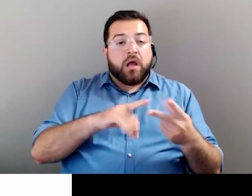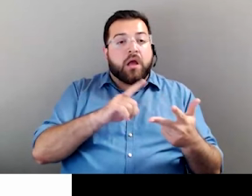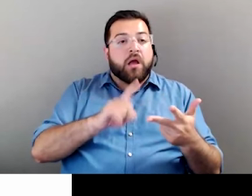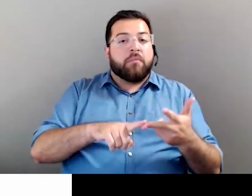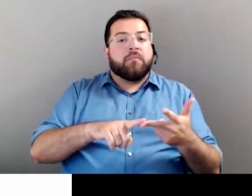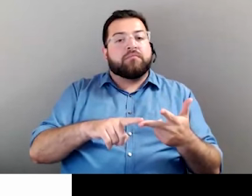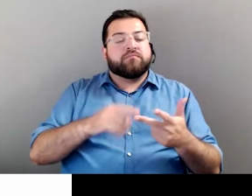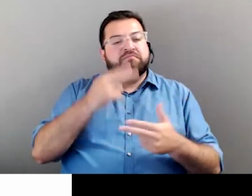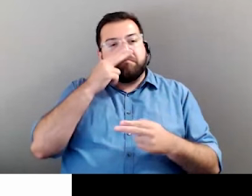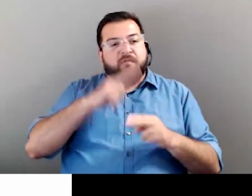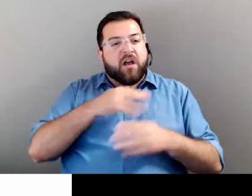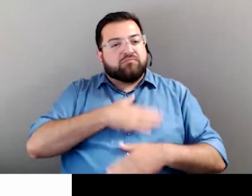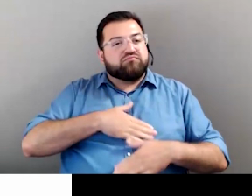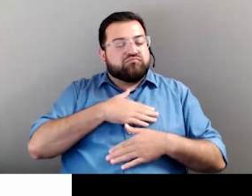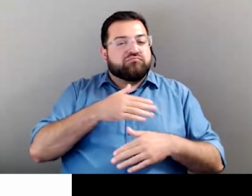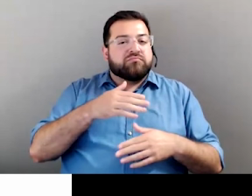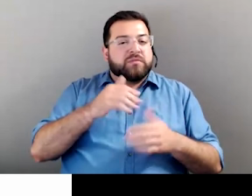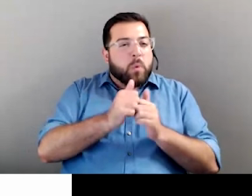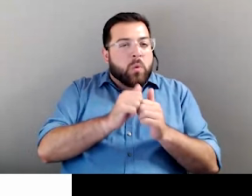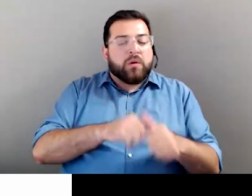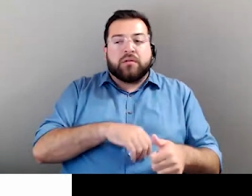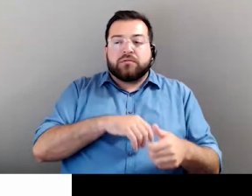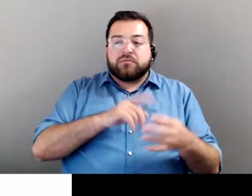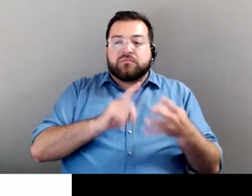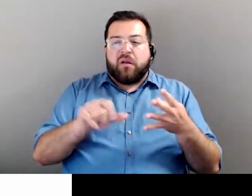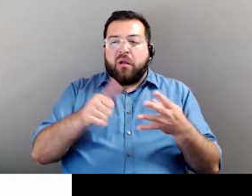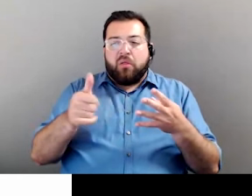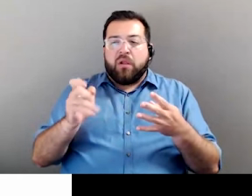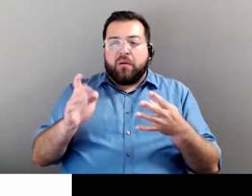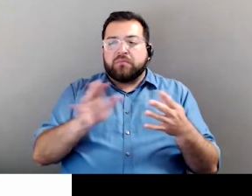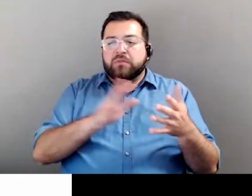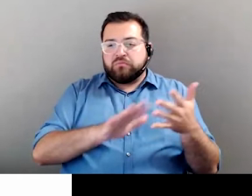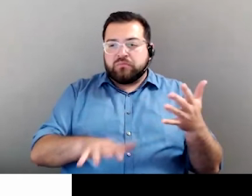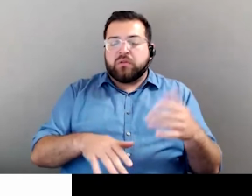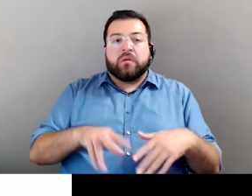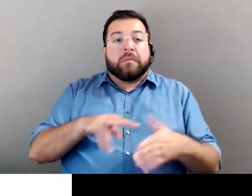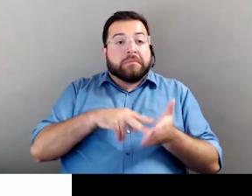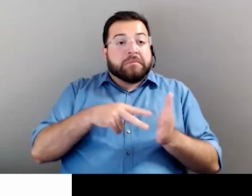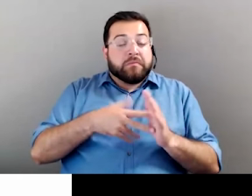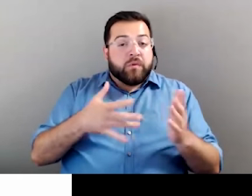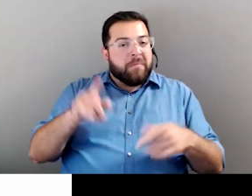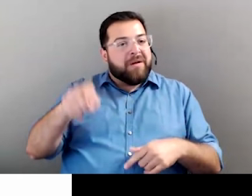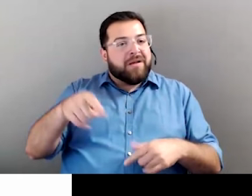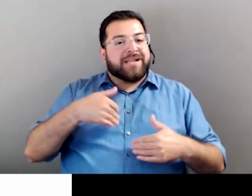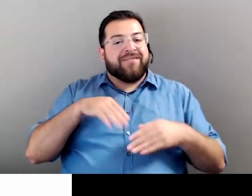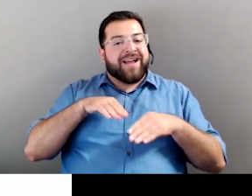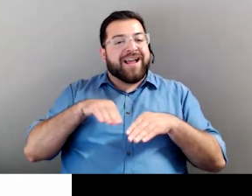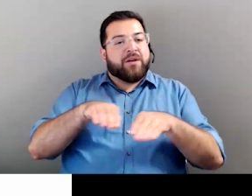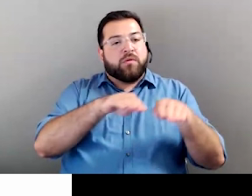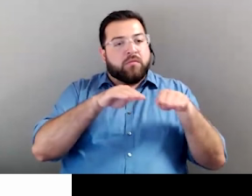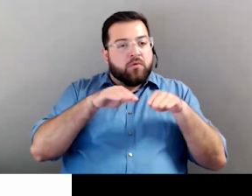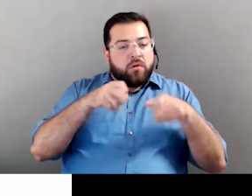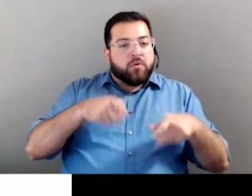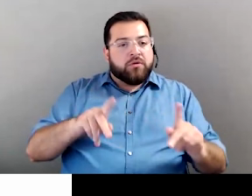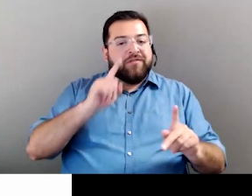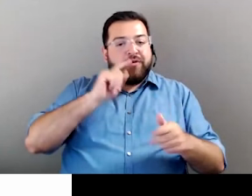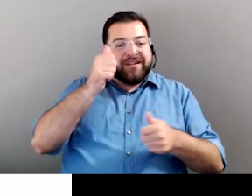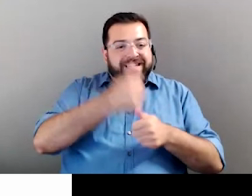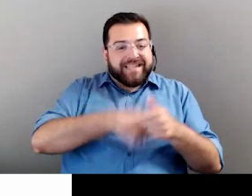as well. So basically, it just says that there needs to be equitable opportunities for each gender